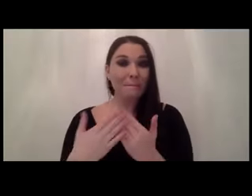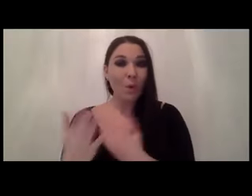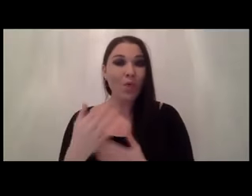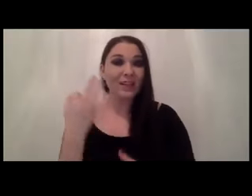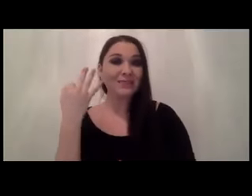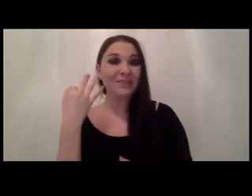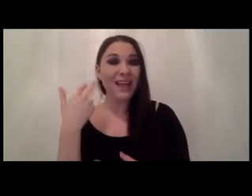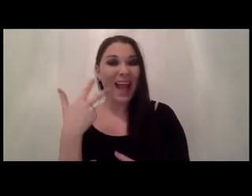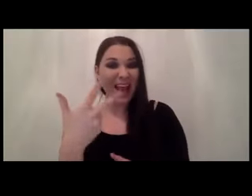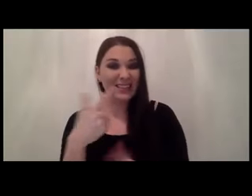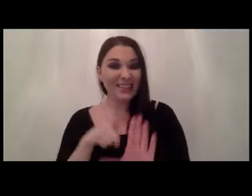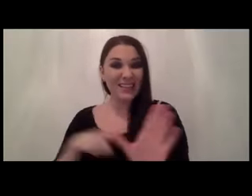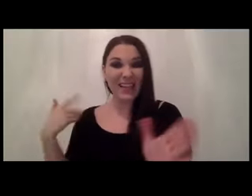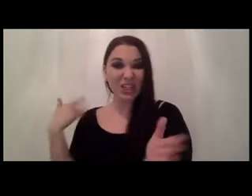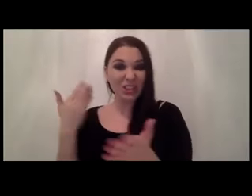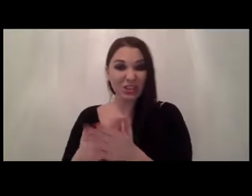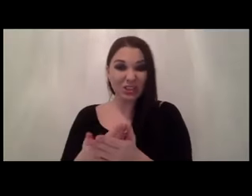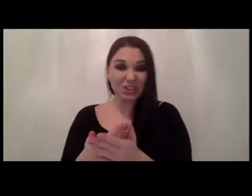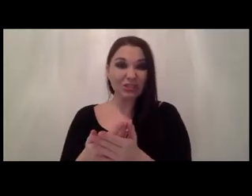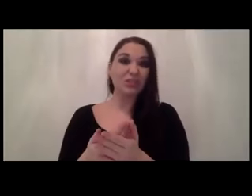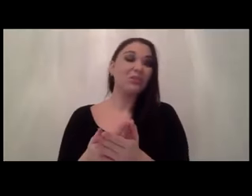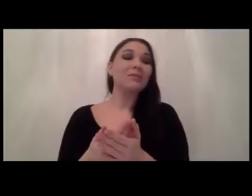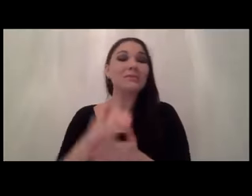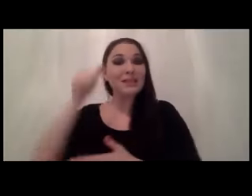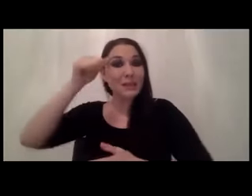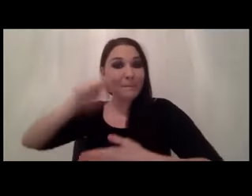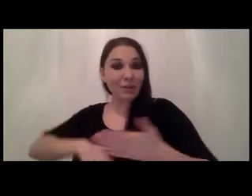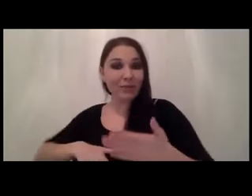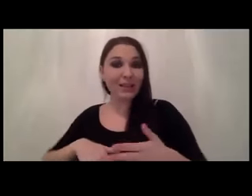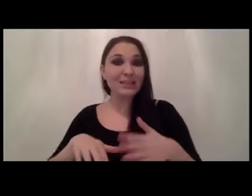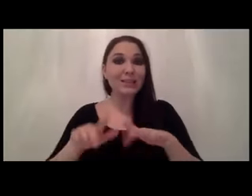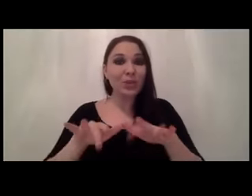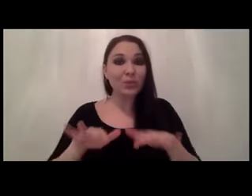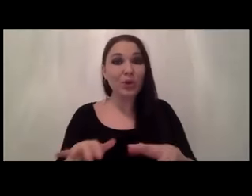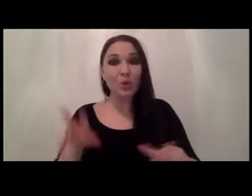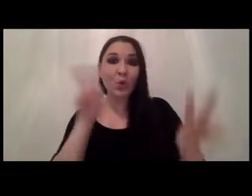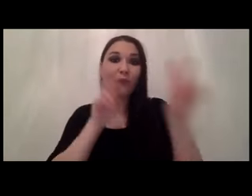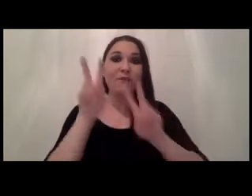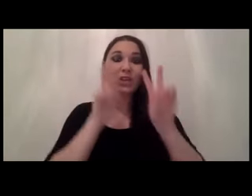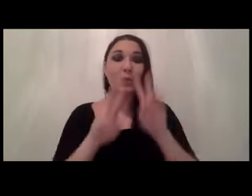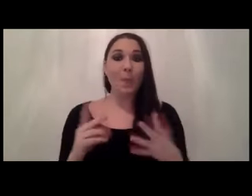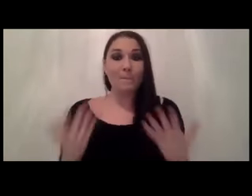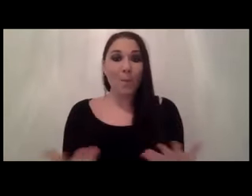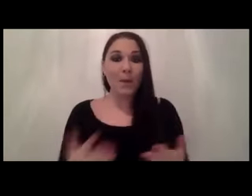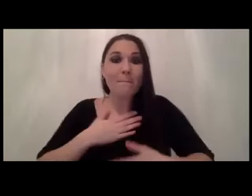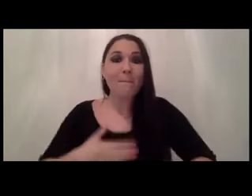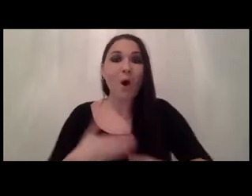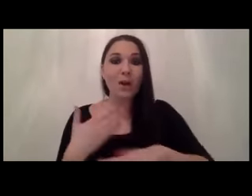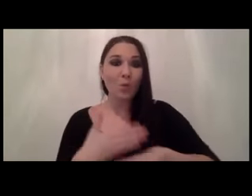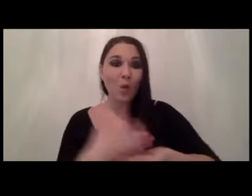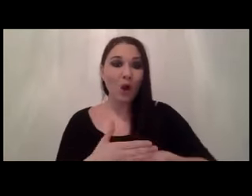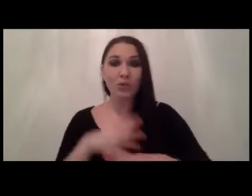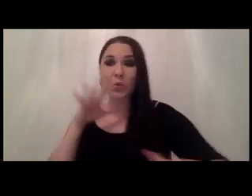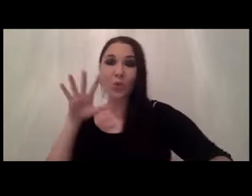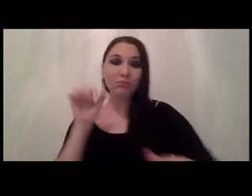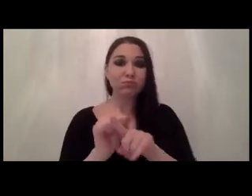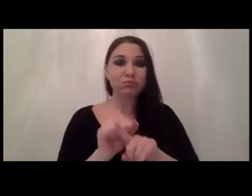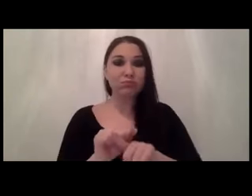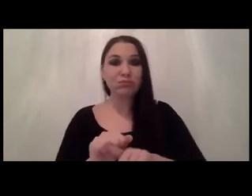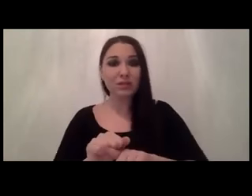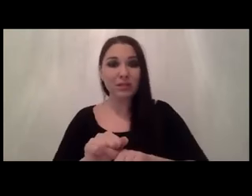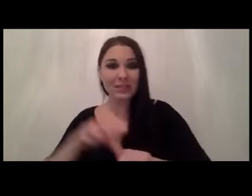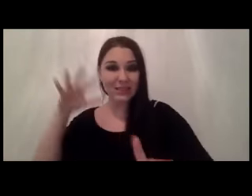vision solutions and deep learning. At AutoOne, he is working on the area of bodyworks. So it's damage detection for the automation